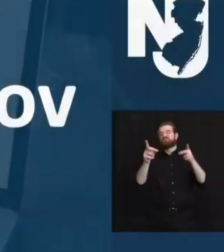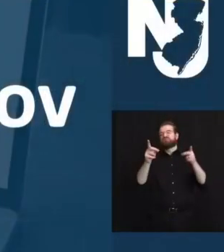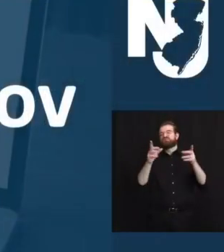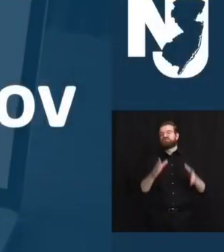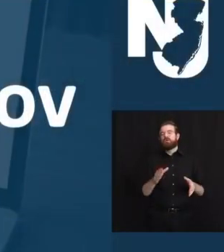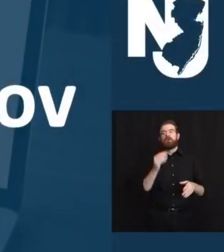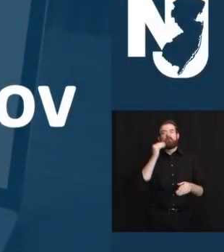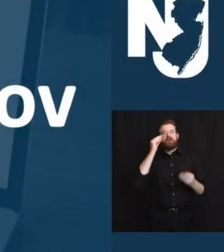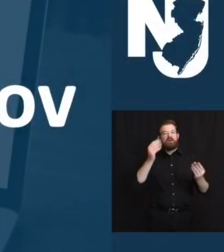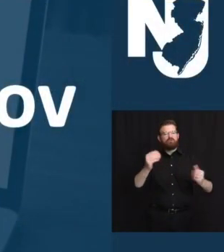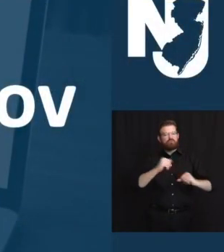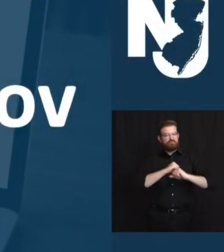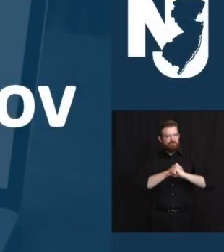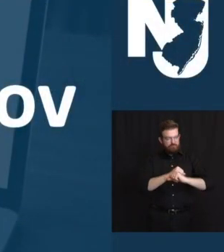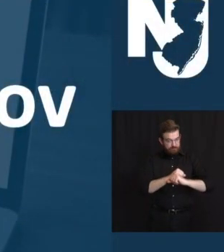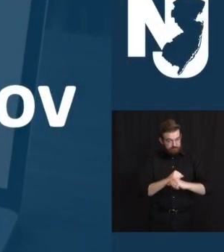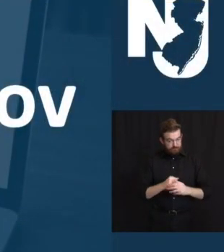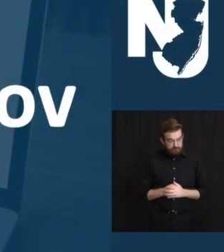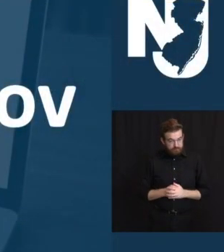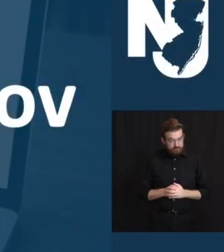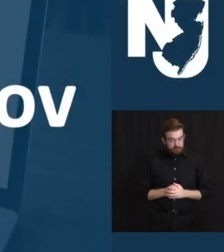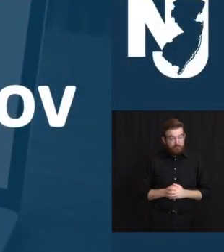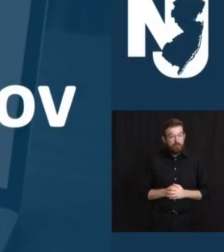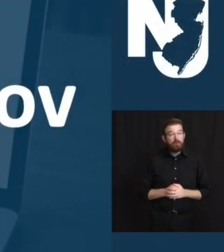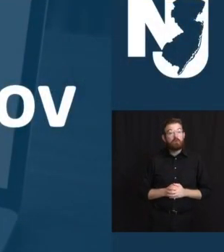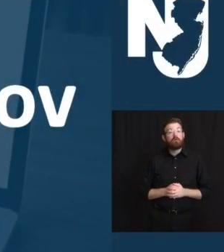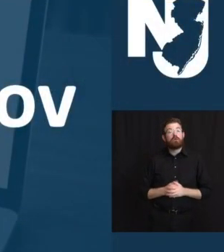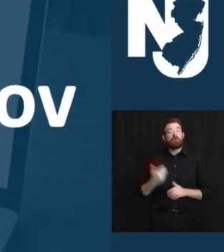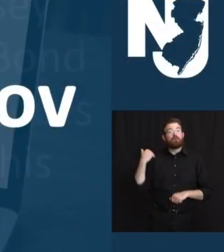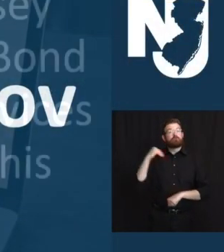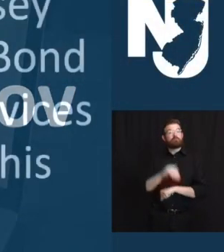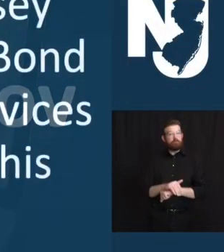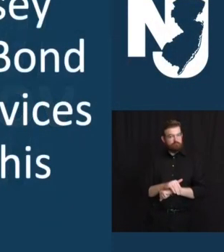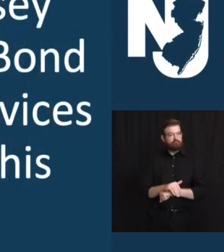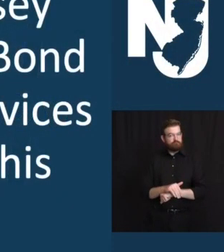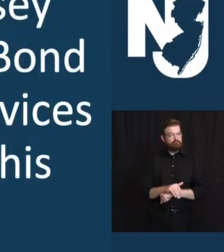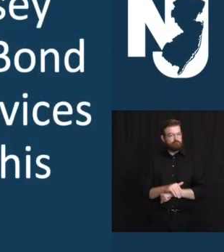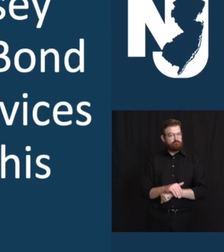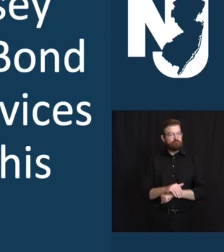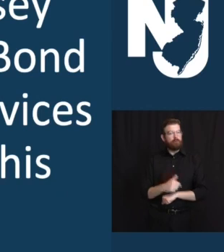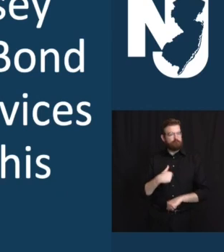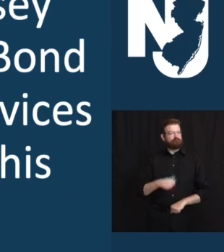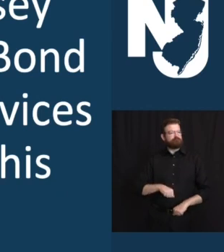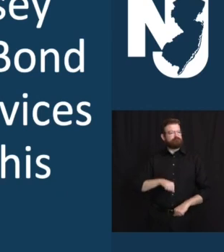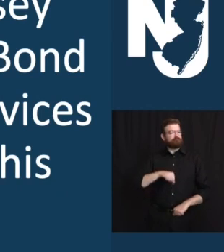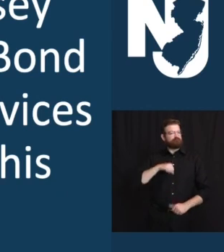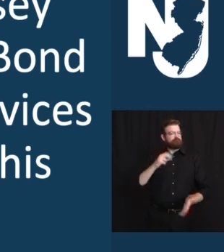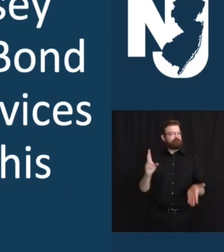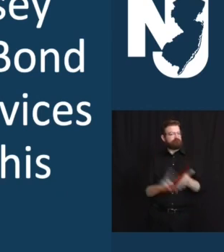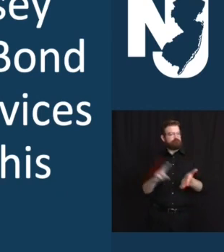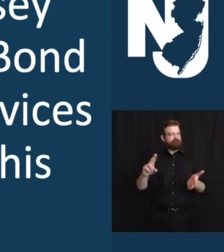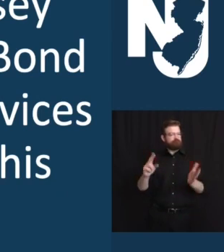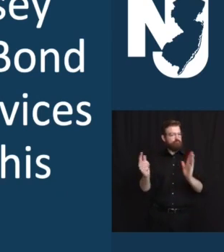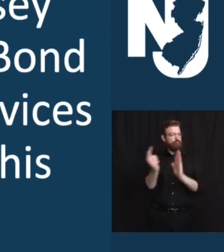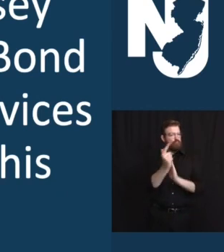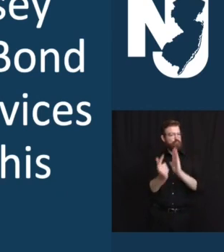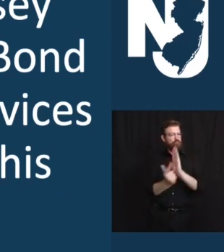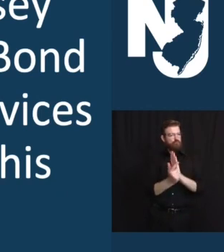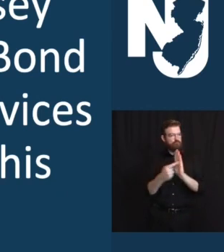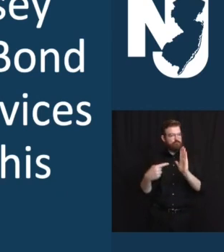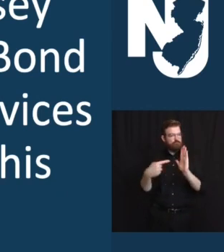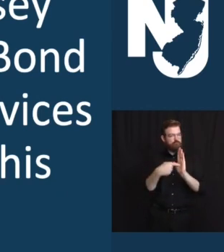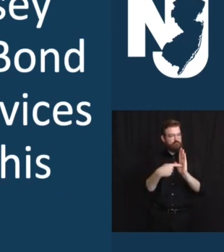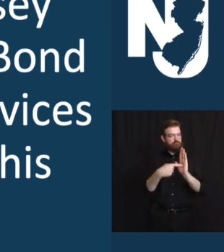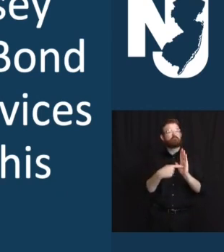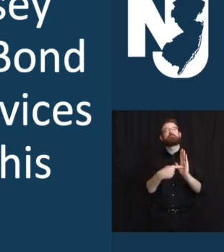Last night, I was proud to sign legislation providing our administration with the full authority to borrow essential funds to